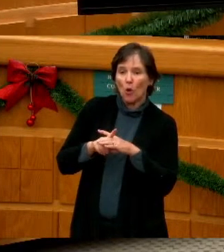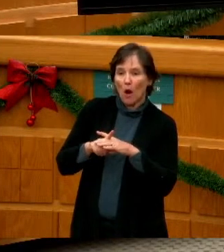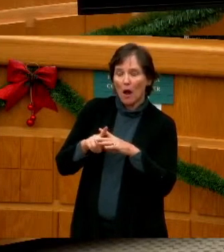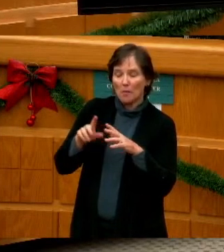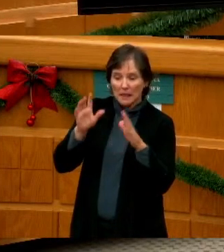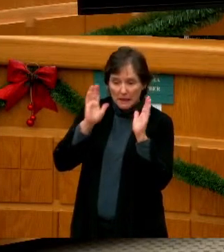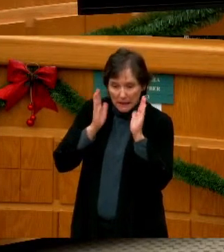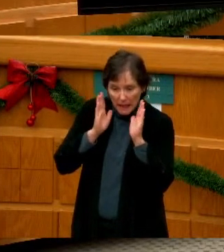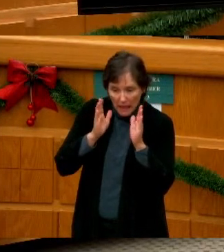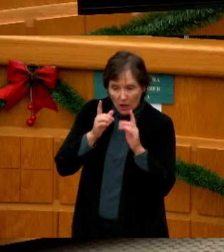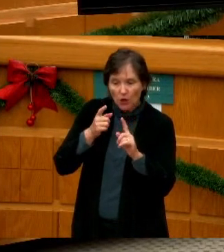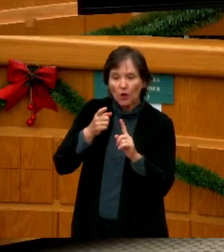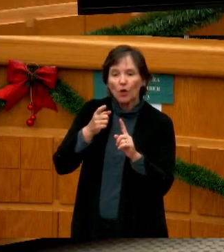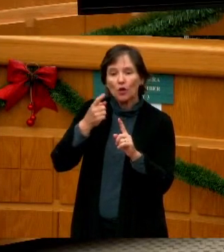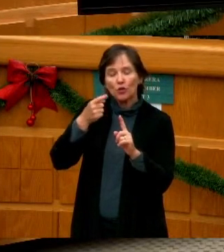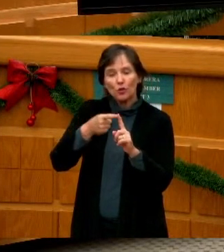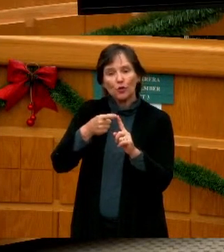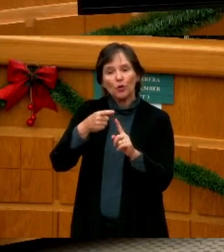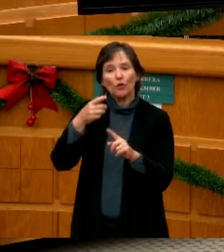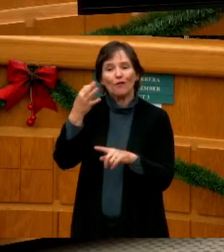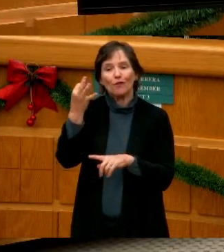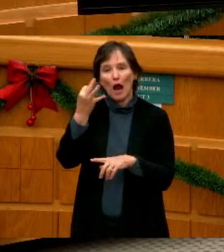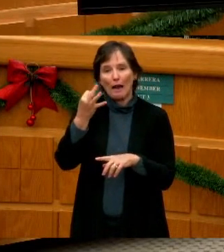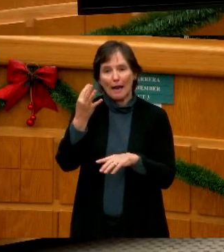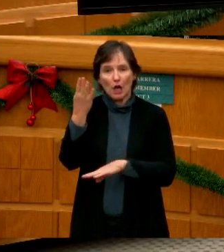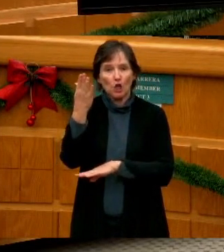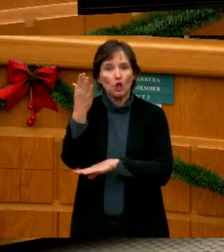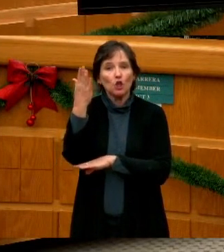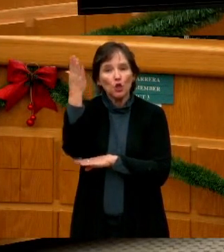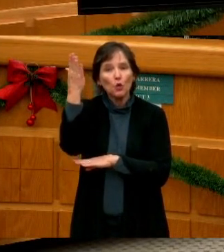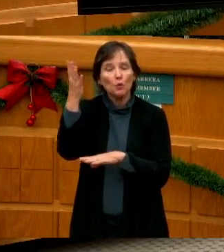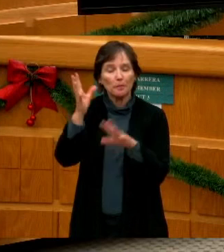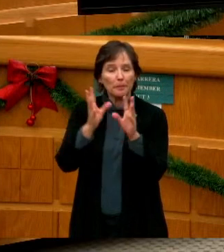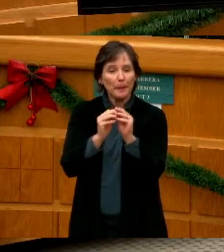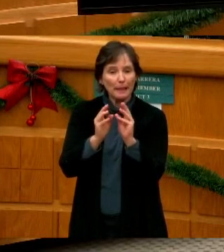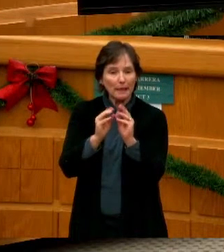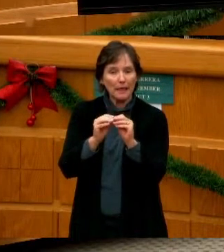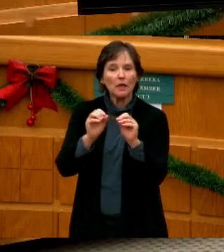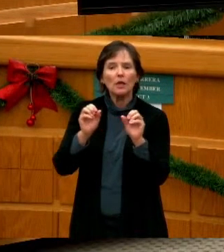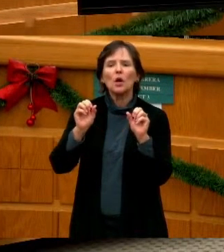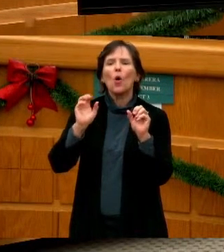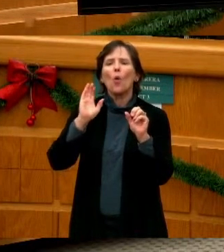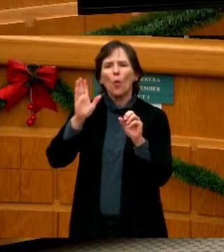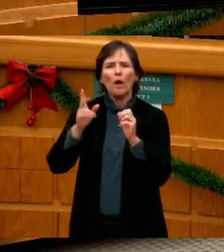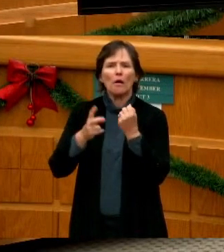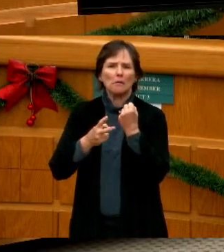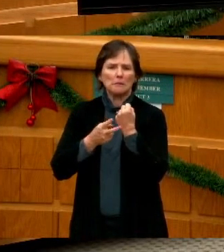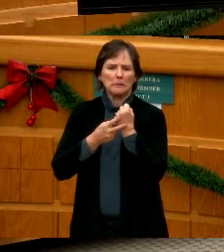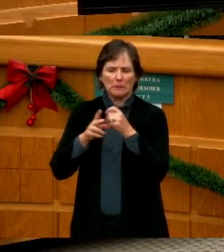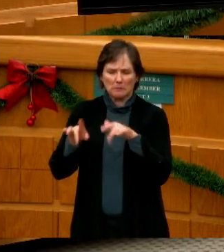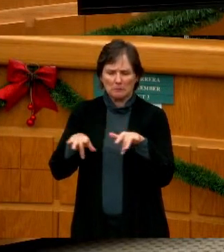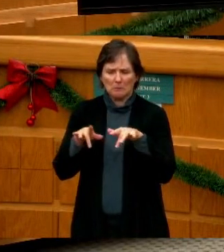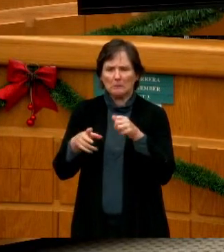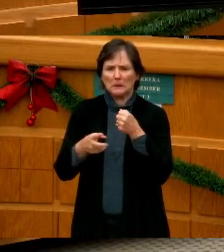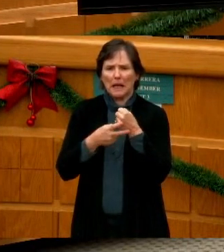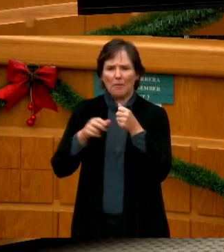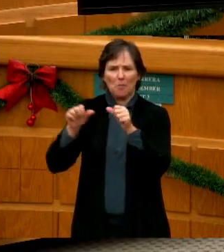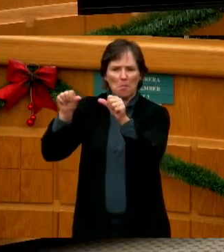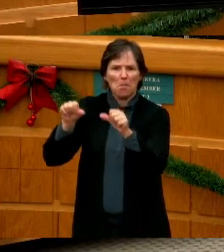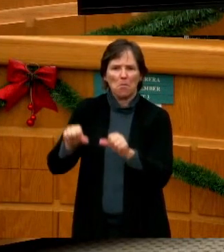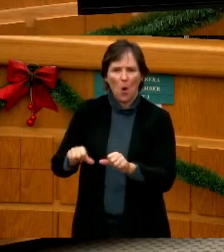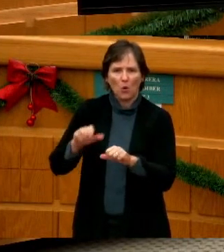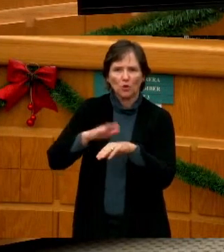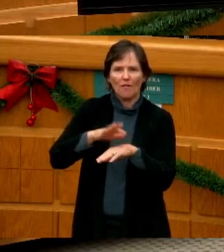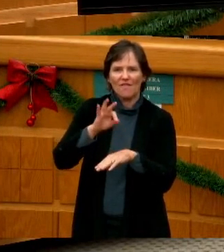on Fridays, where we'll answer questions that were posed during the week on social media, as well as we'll take live questions during the noontime